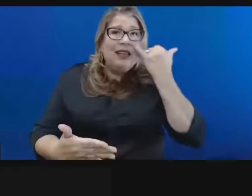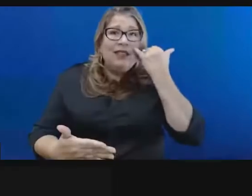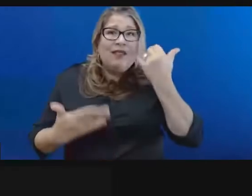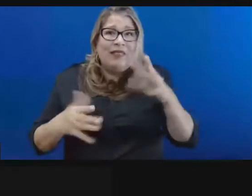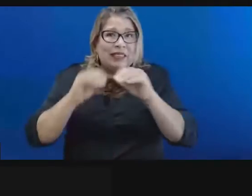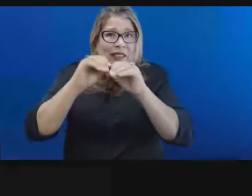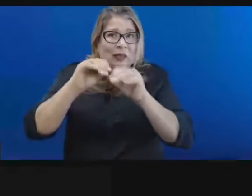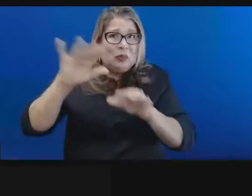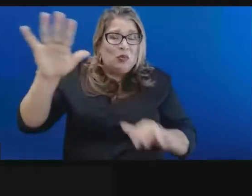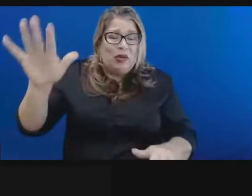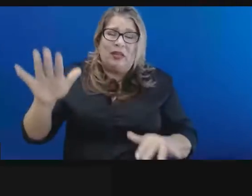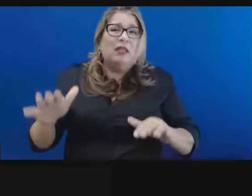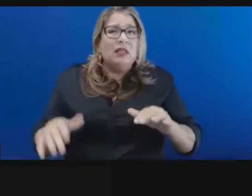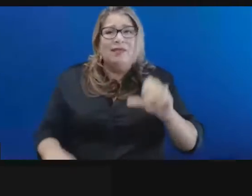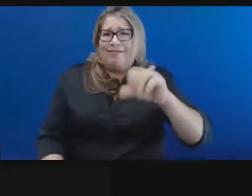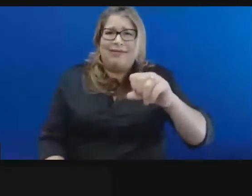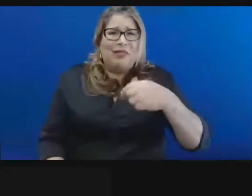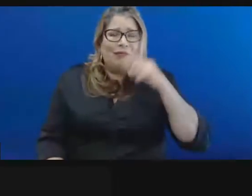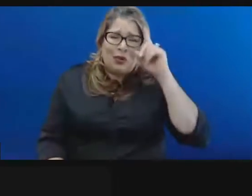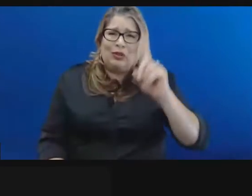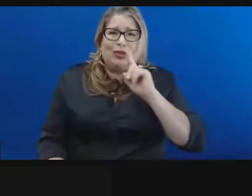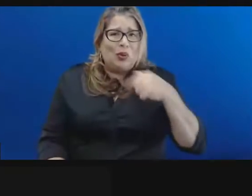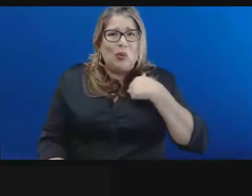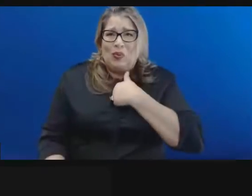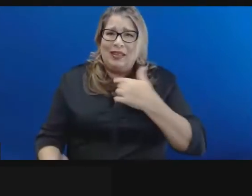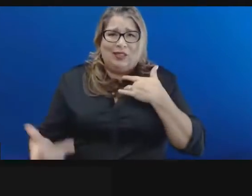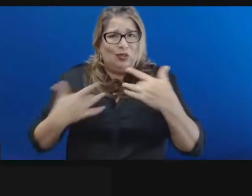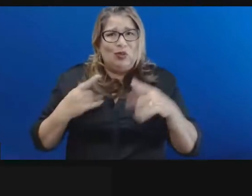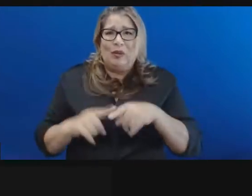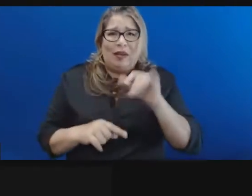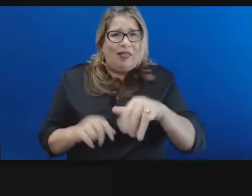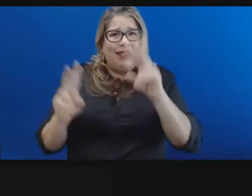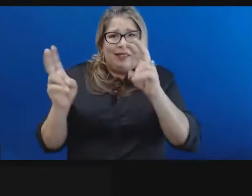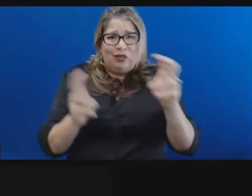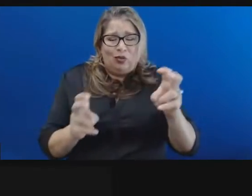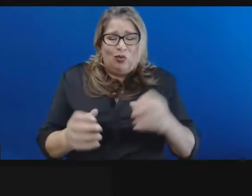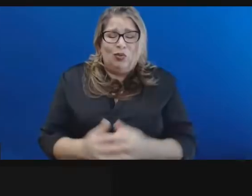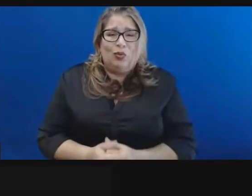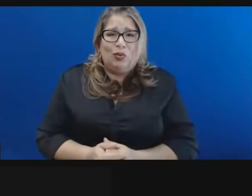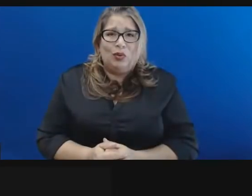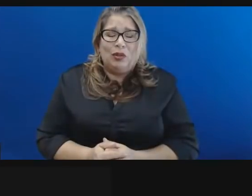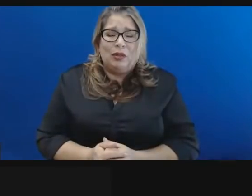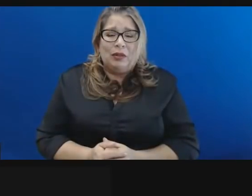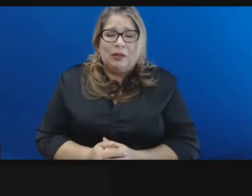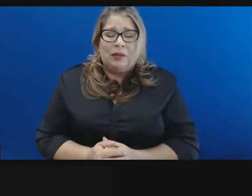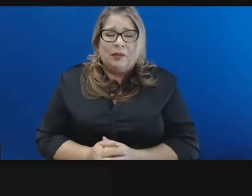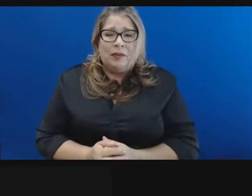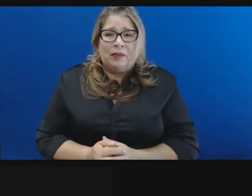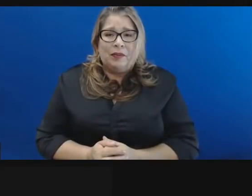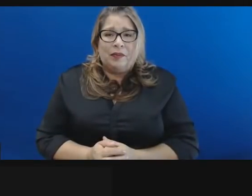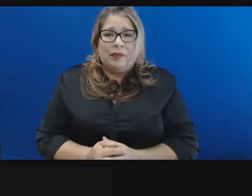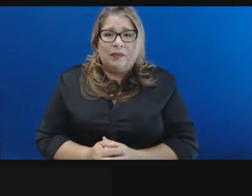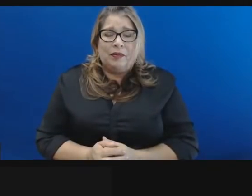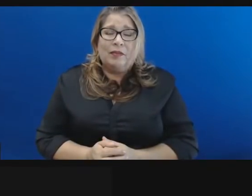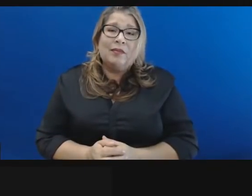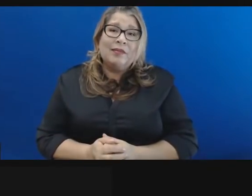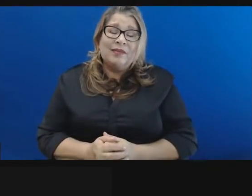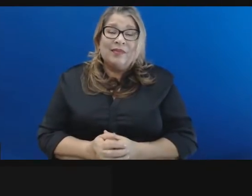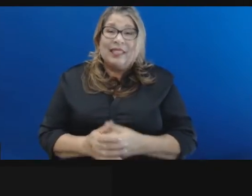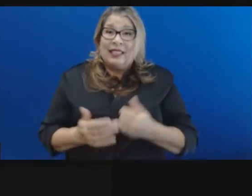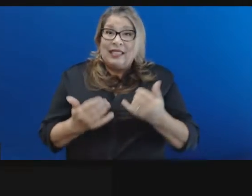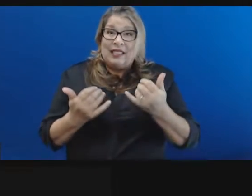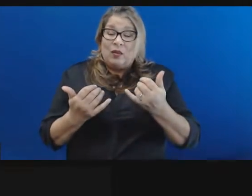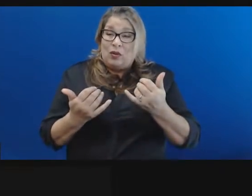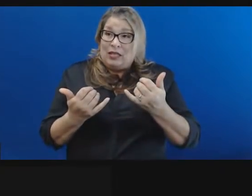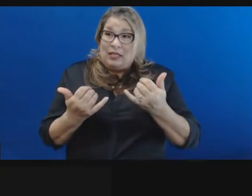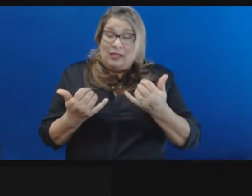ours. And what this means is, even as I've said before, today, activities that you did 6 or 8 weeks ago,